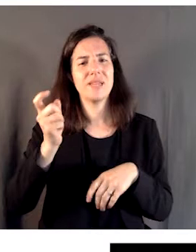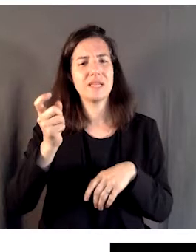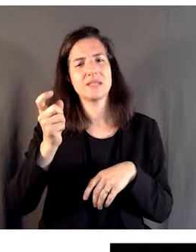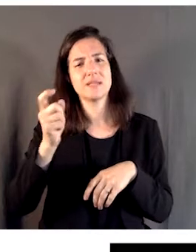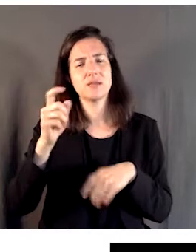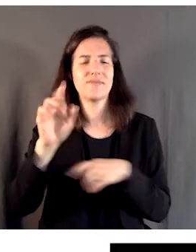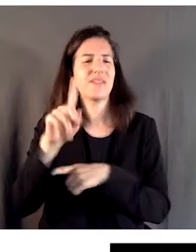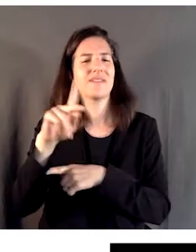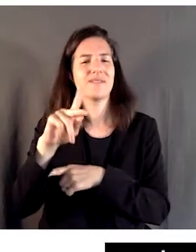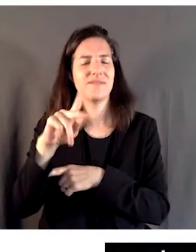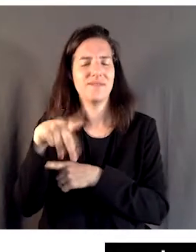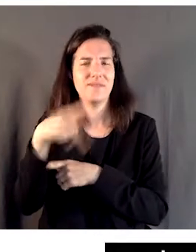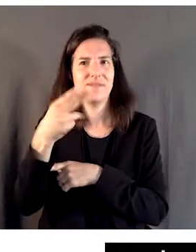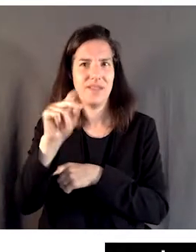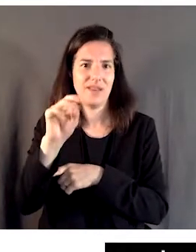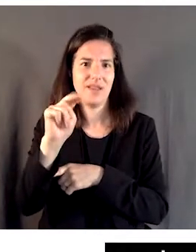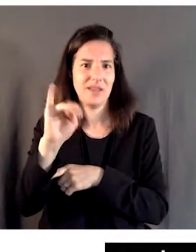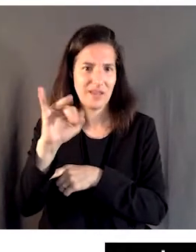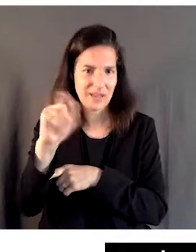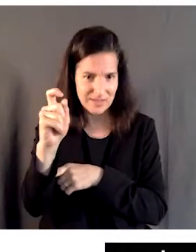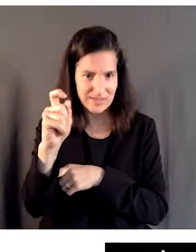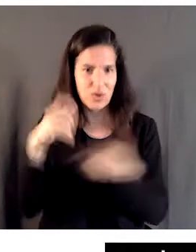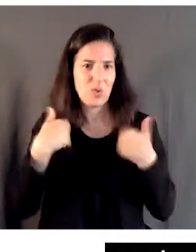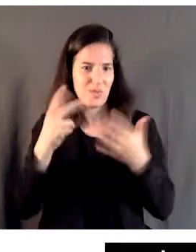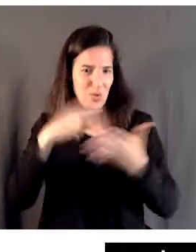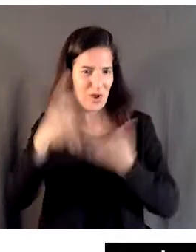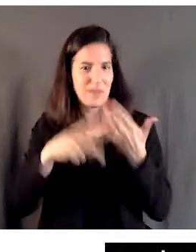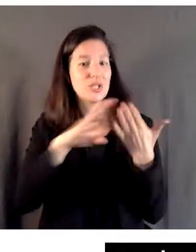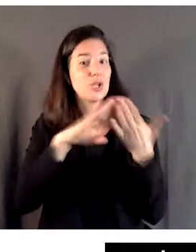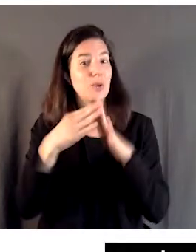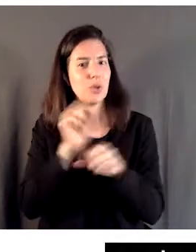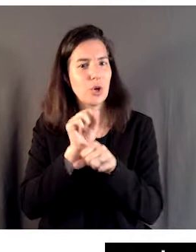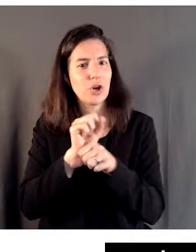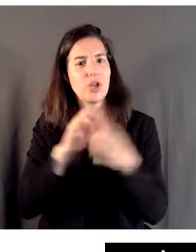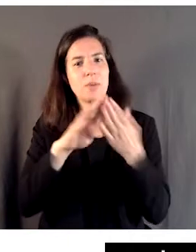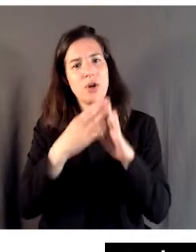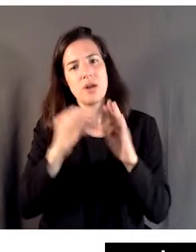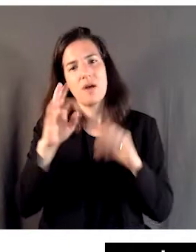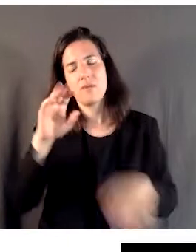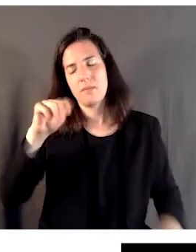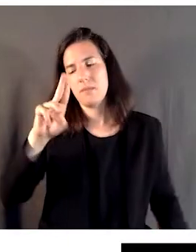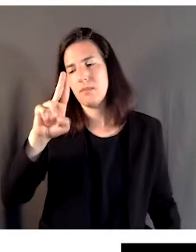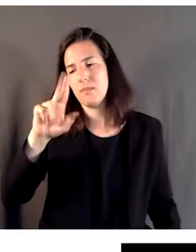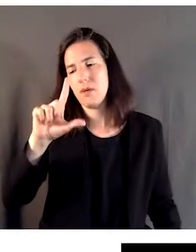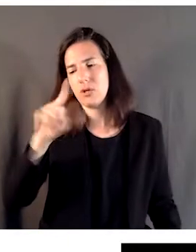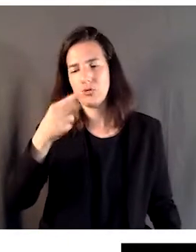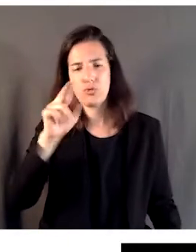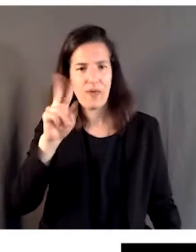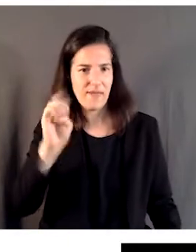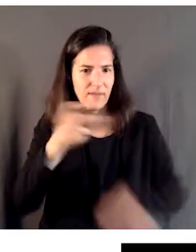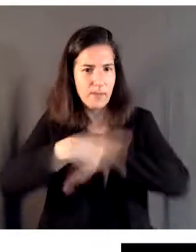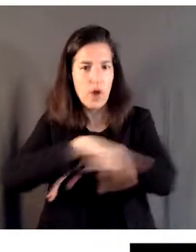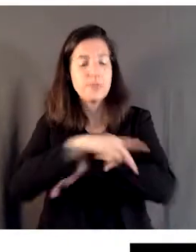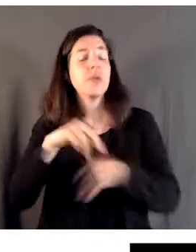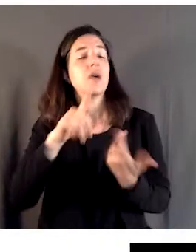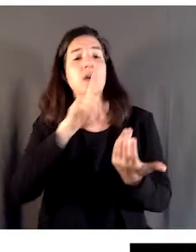Programs as a community worker in community of Mulgrave Park. And a lot of my whole career has been